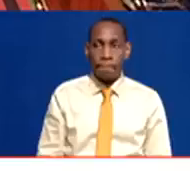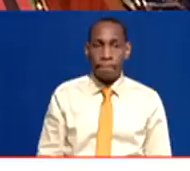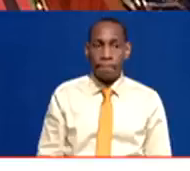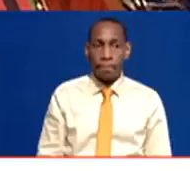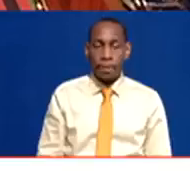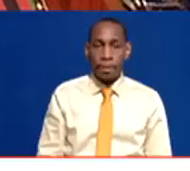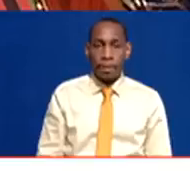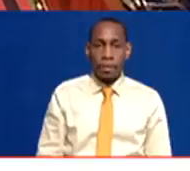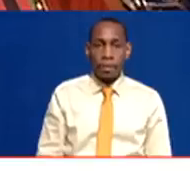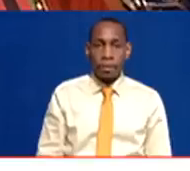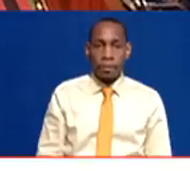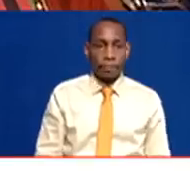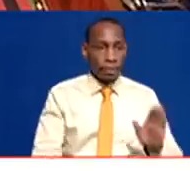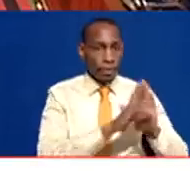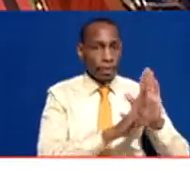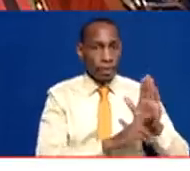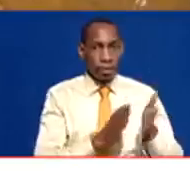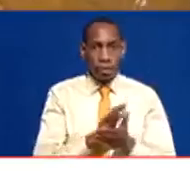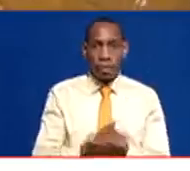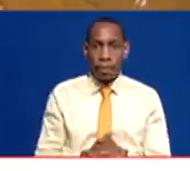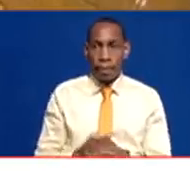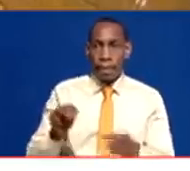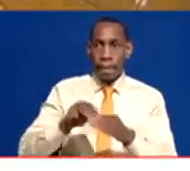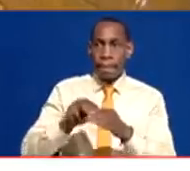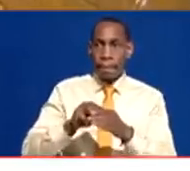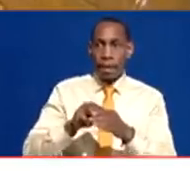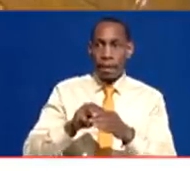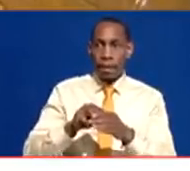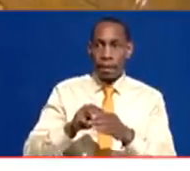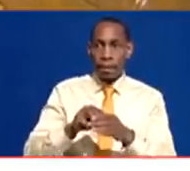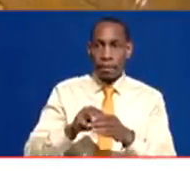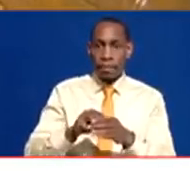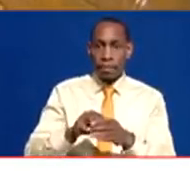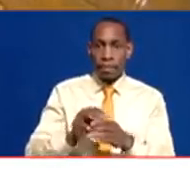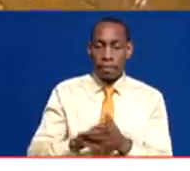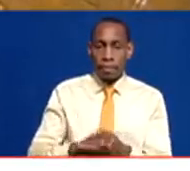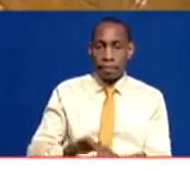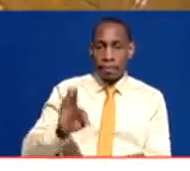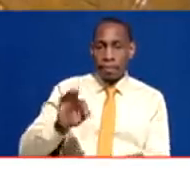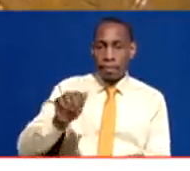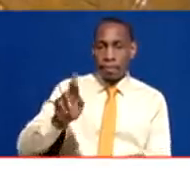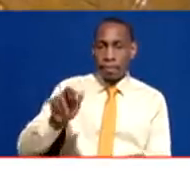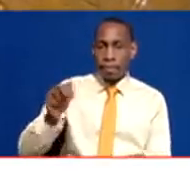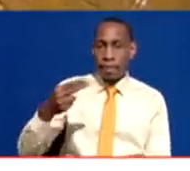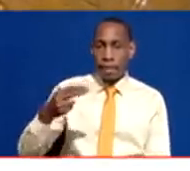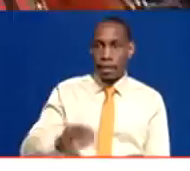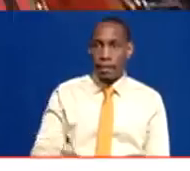Point of order from the distinguished member, Honorable Farah. Mr.